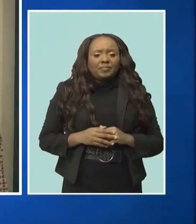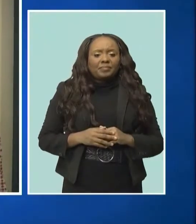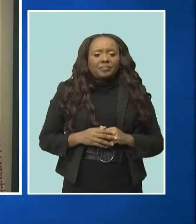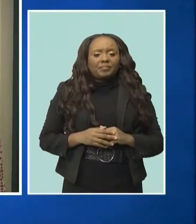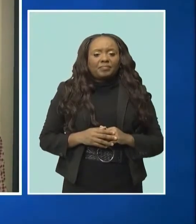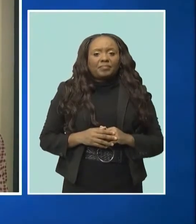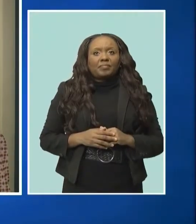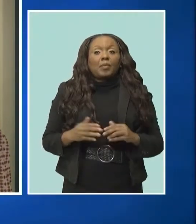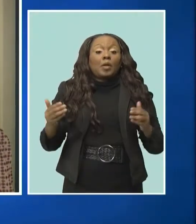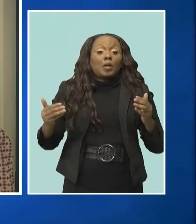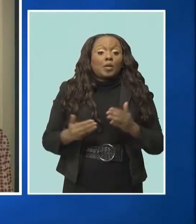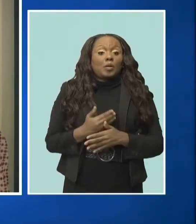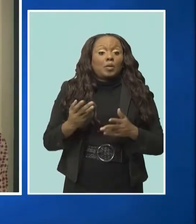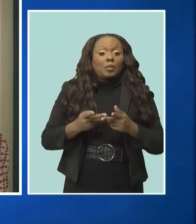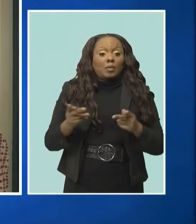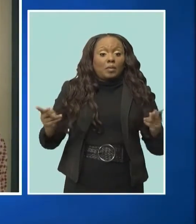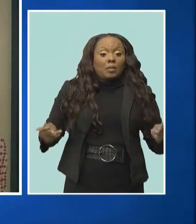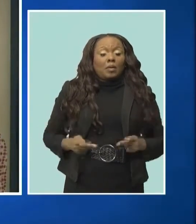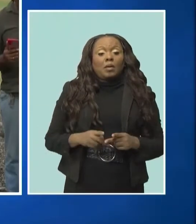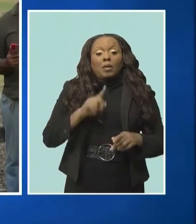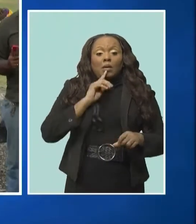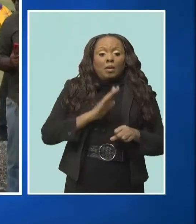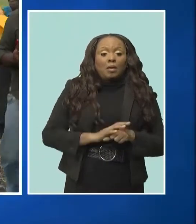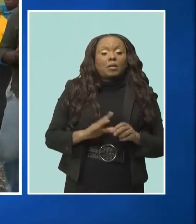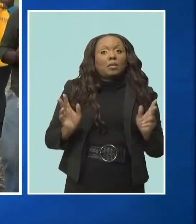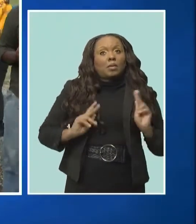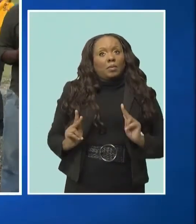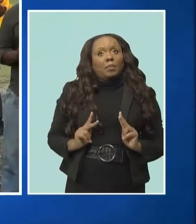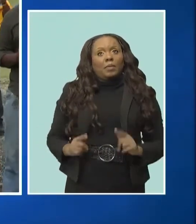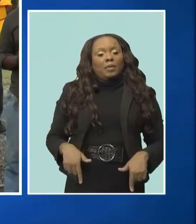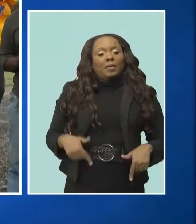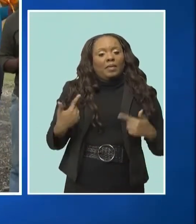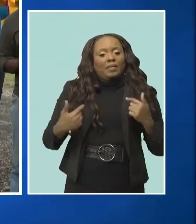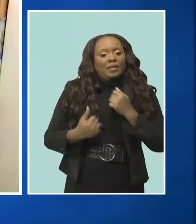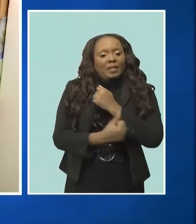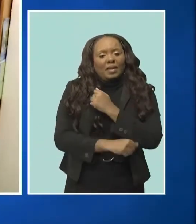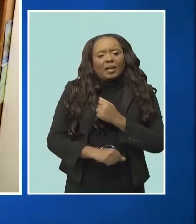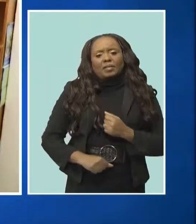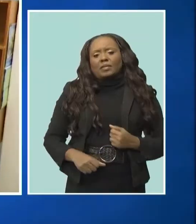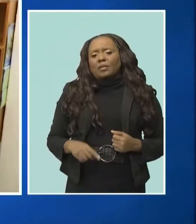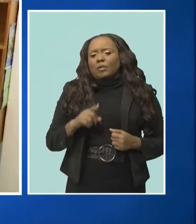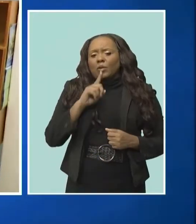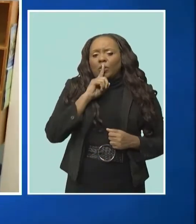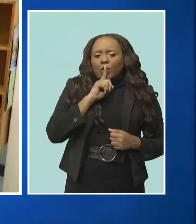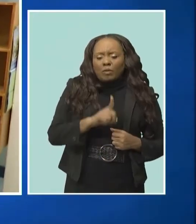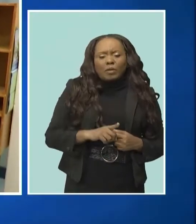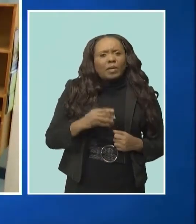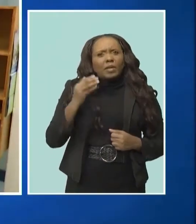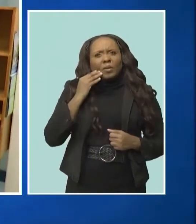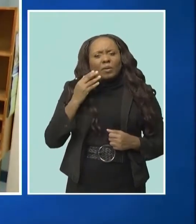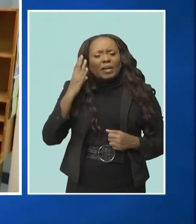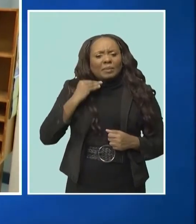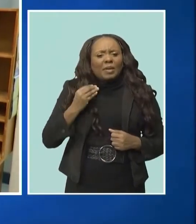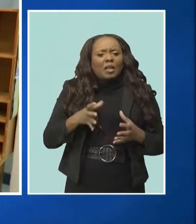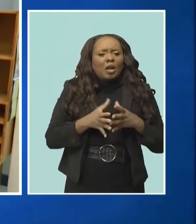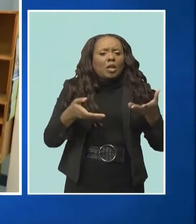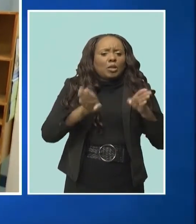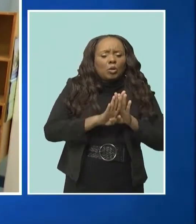Mr. Abrams says the new facility is a commitment to the people of the parish who have suffered several moves and closures.